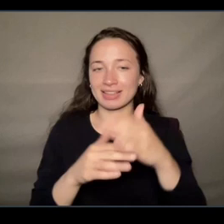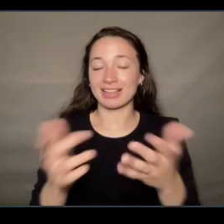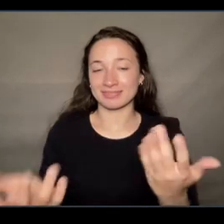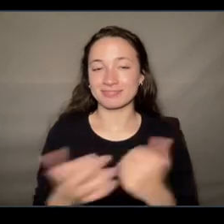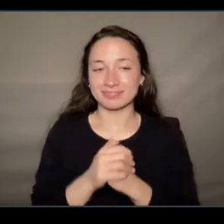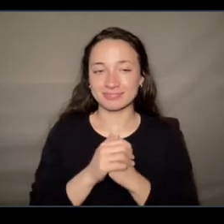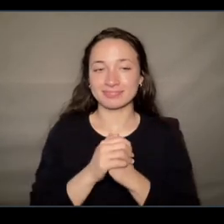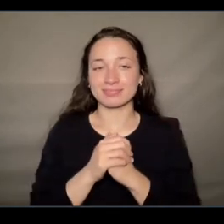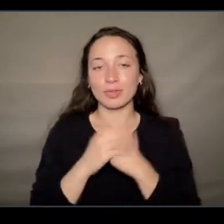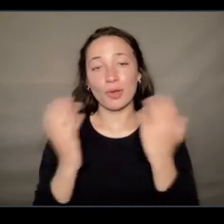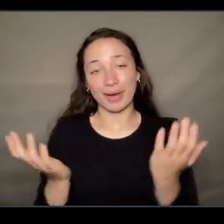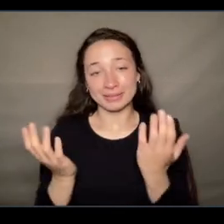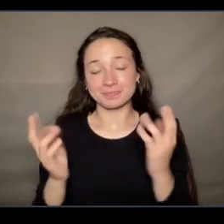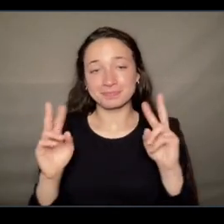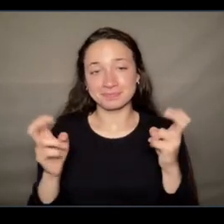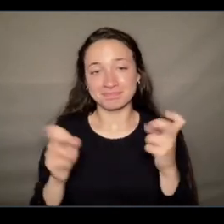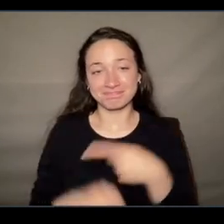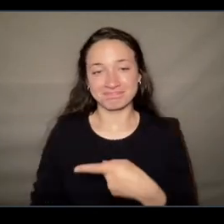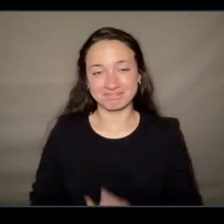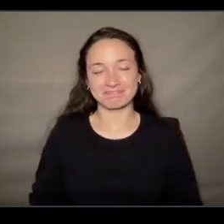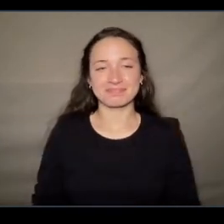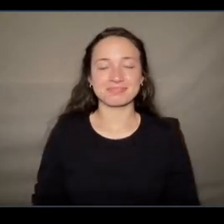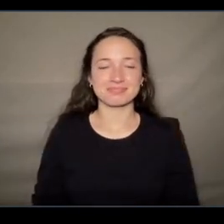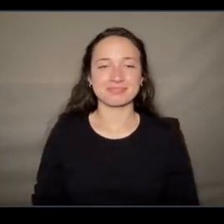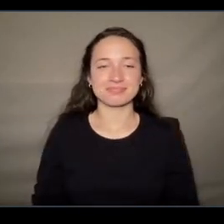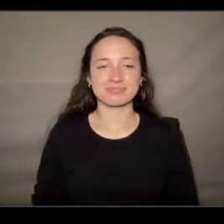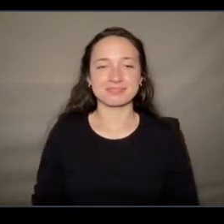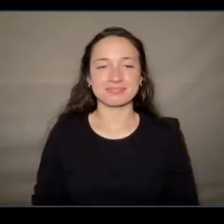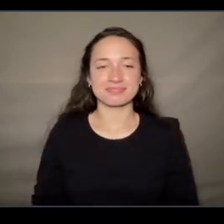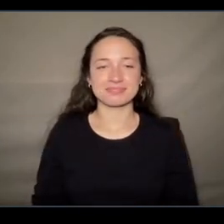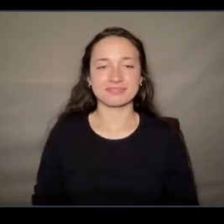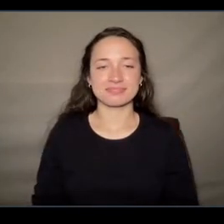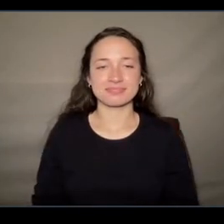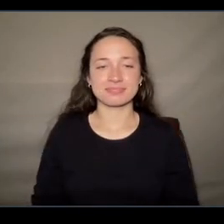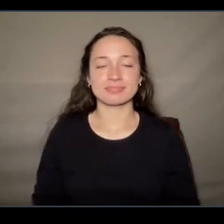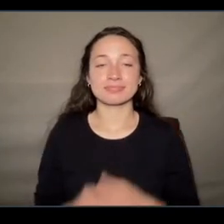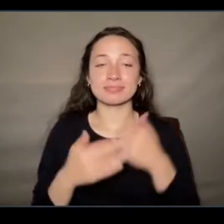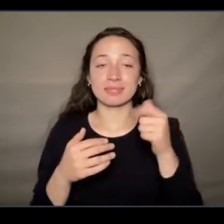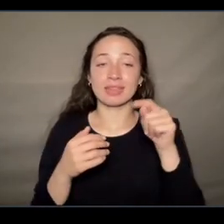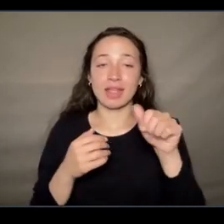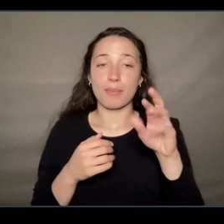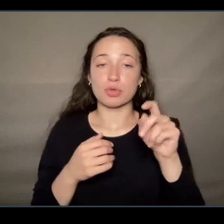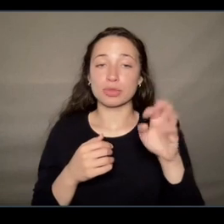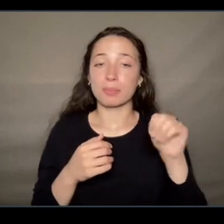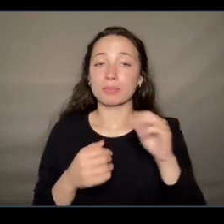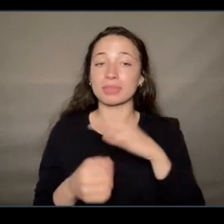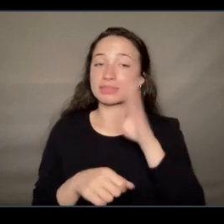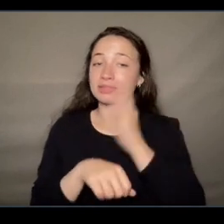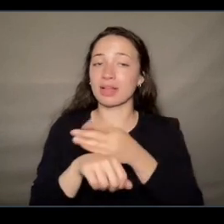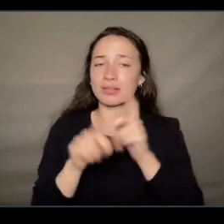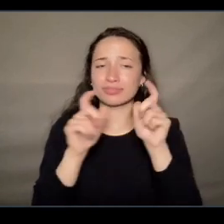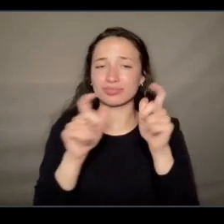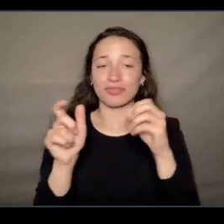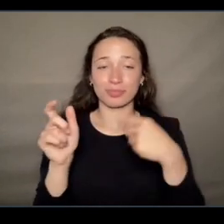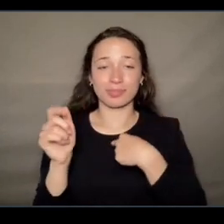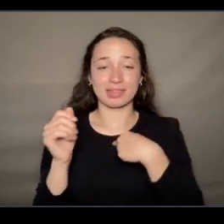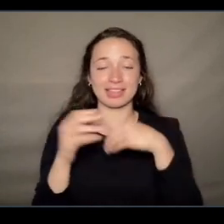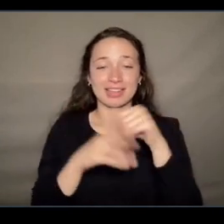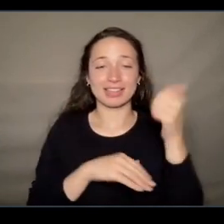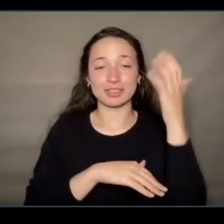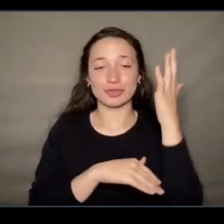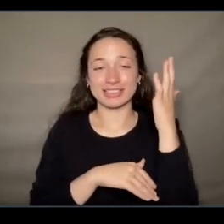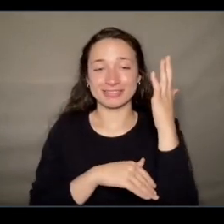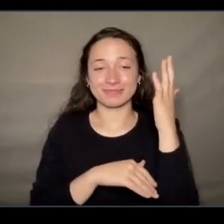end. All right, Jonah's Camera. At the Arboretum, my son took photos of me